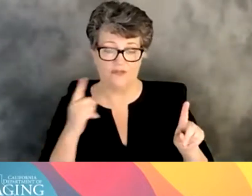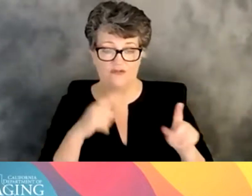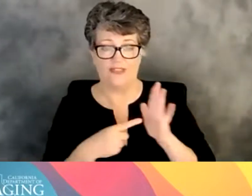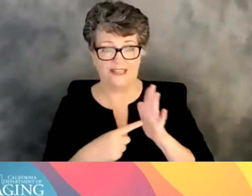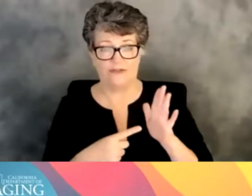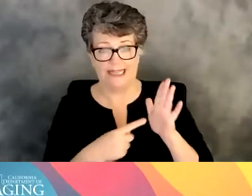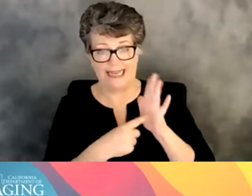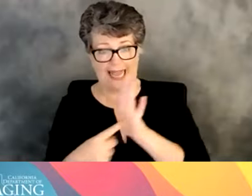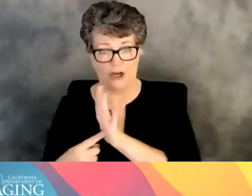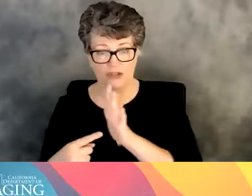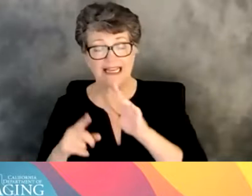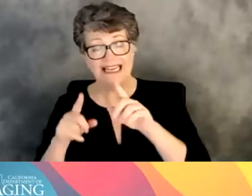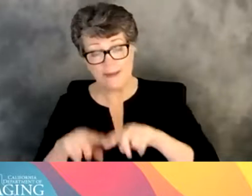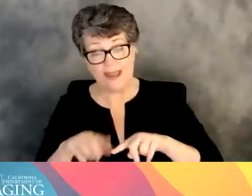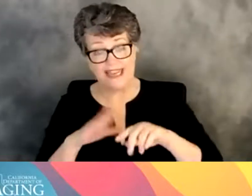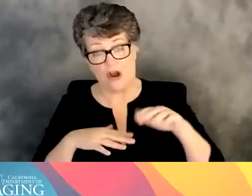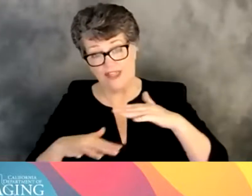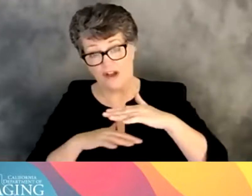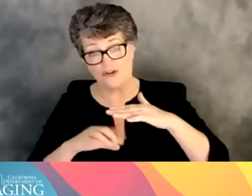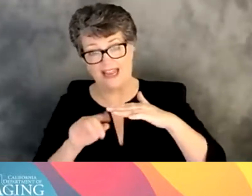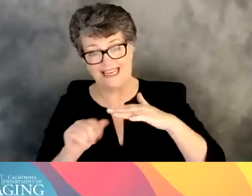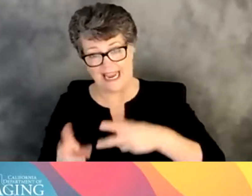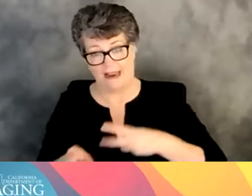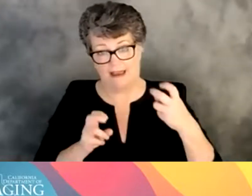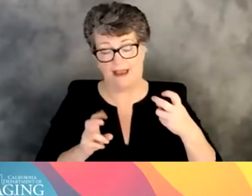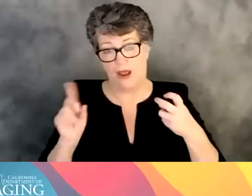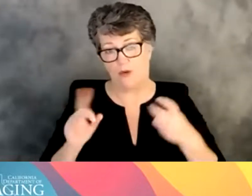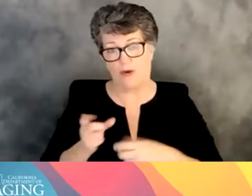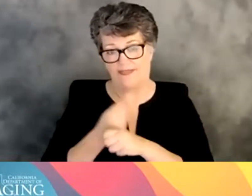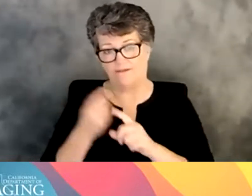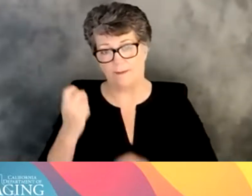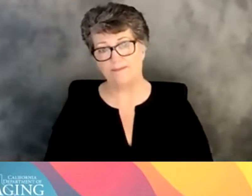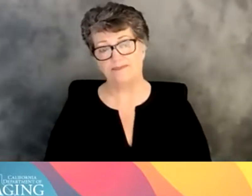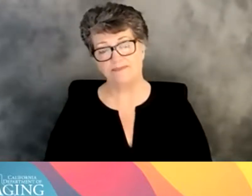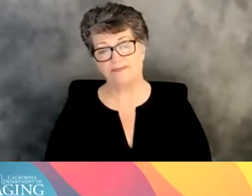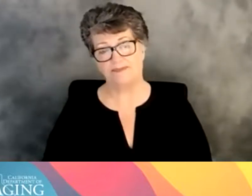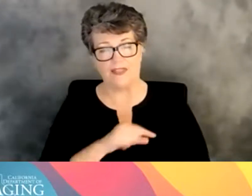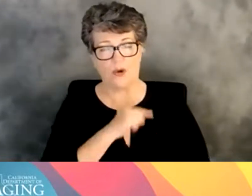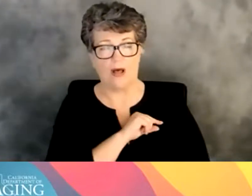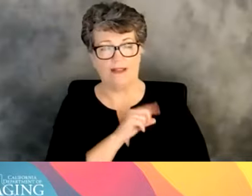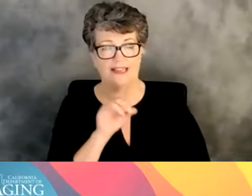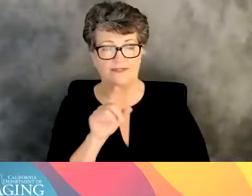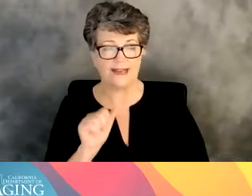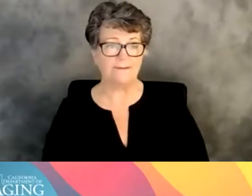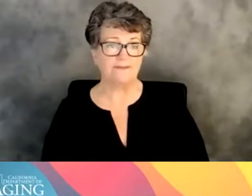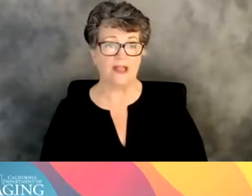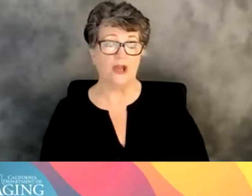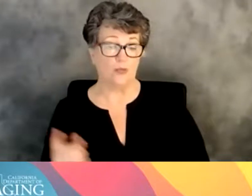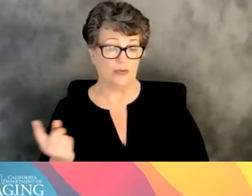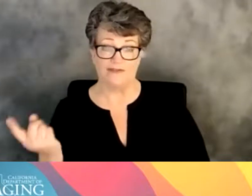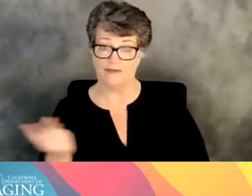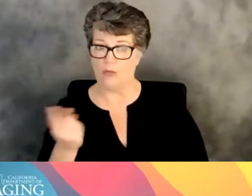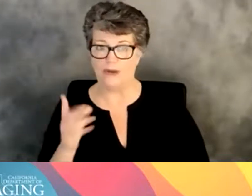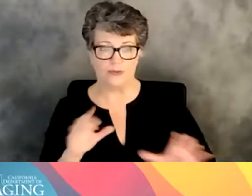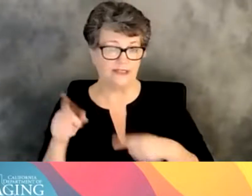indicators depending on the underlying data source and the richness of data that it provides and the quality of data that it provides. So we've always done our best